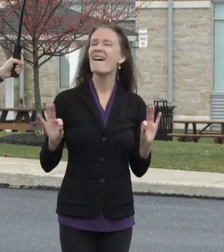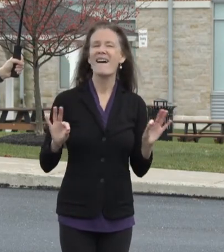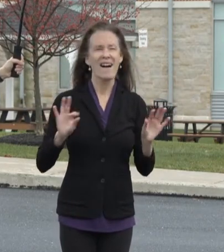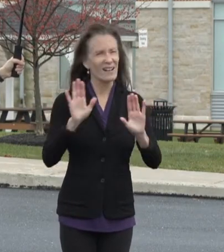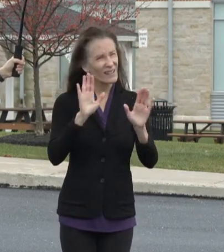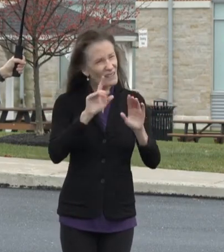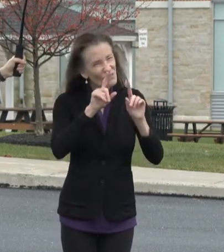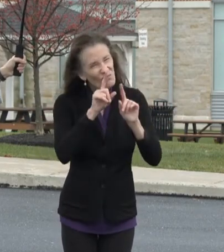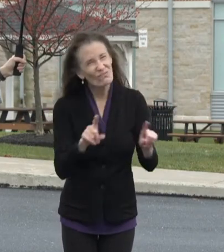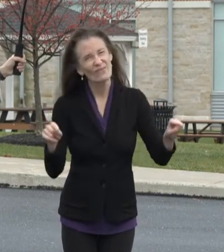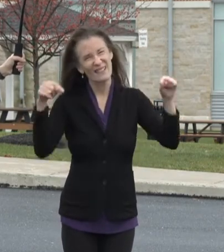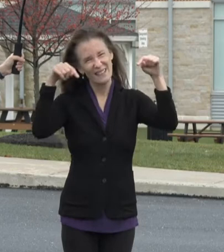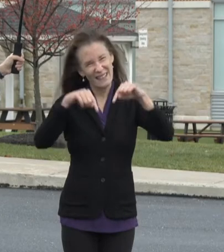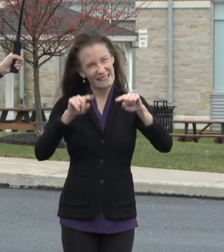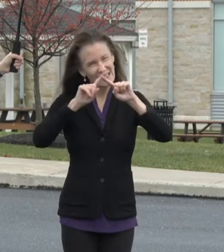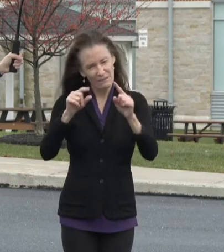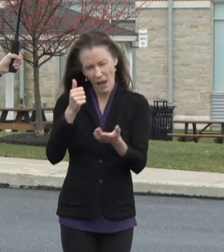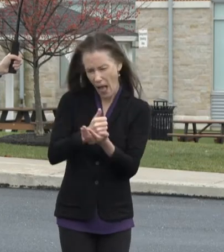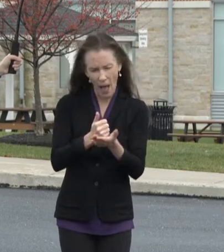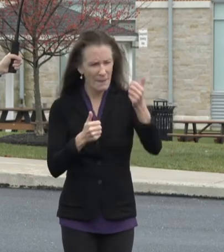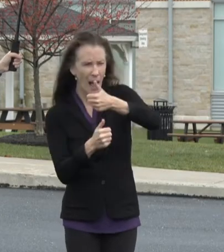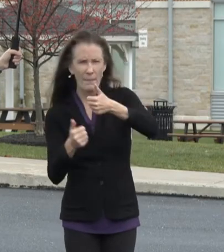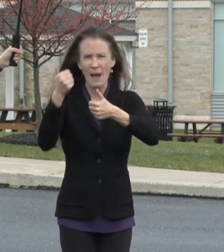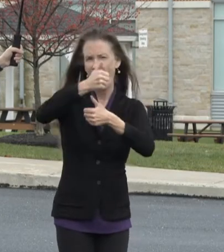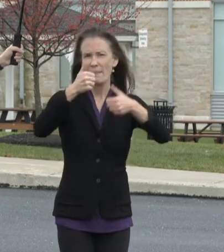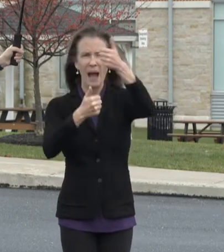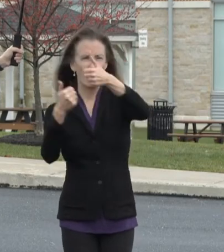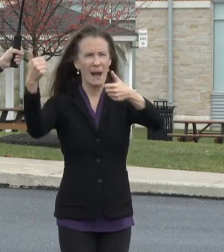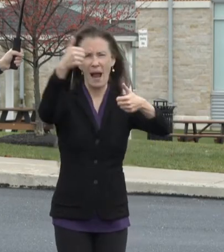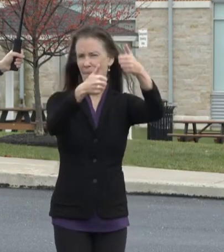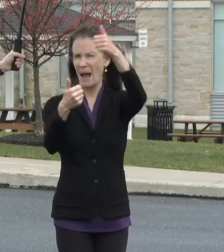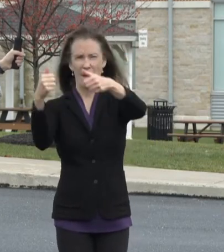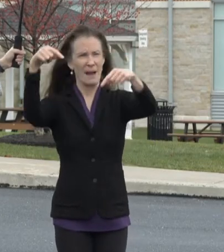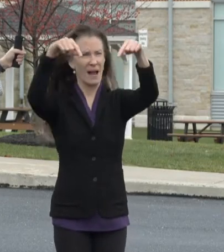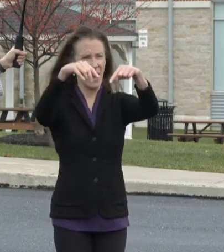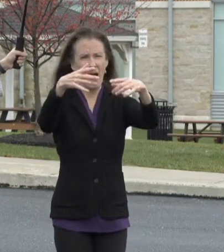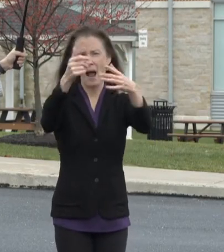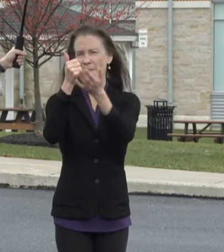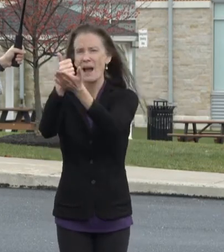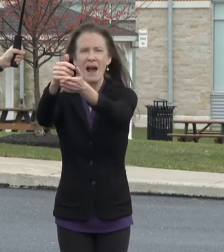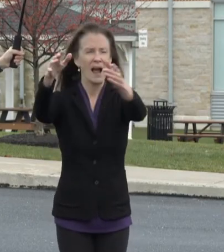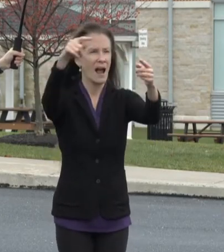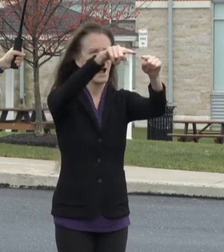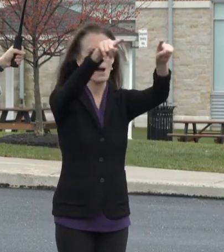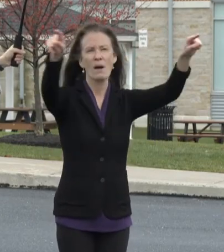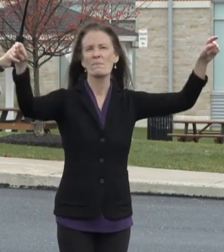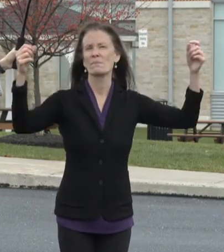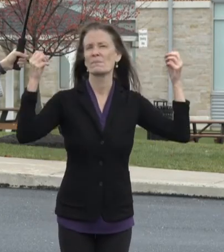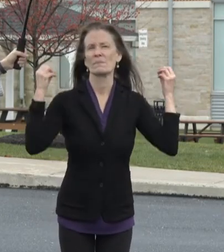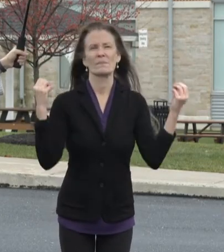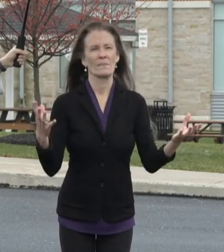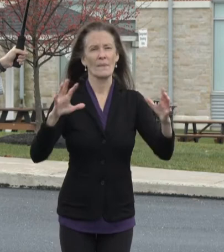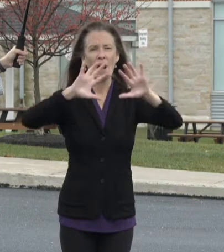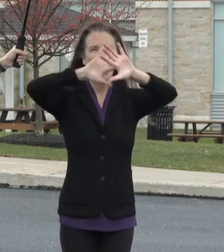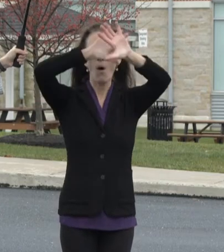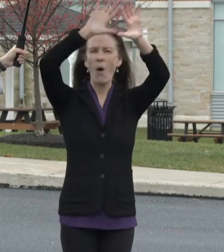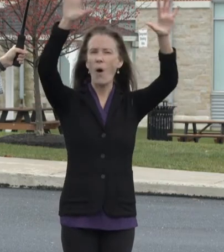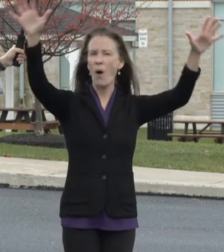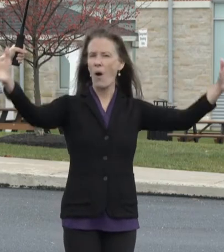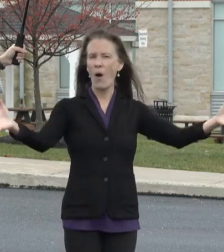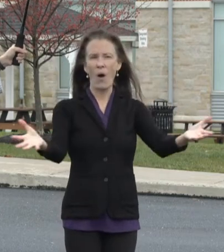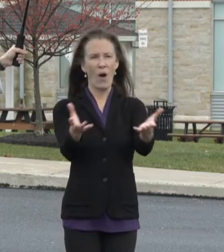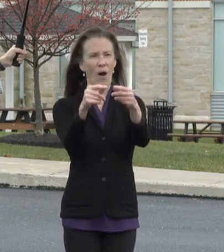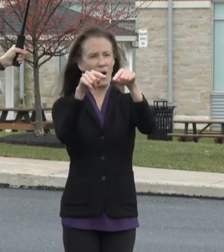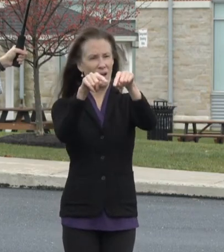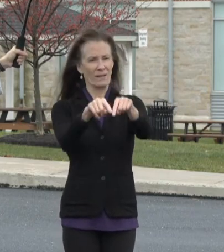what has undoubtedly been an extremely complex problem set. The solutions to these types of